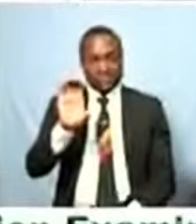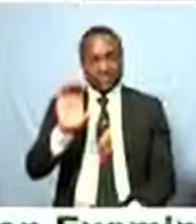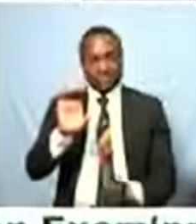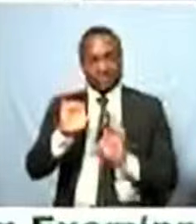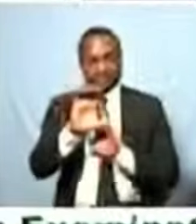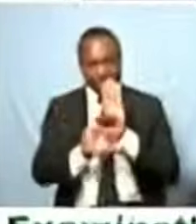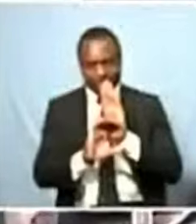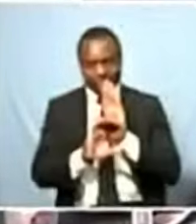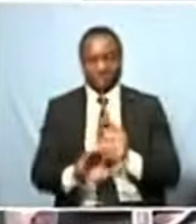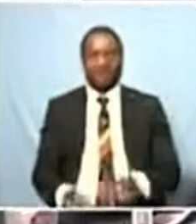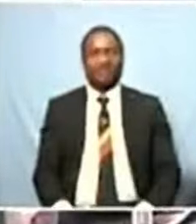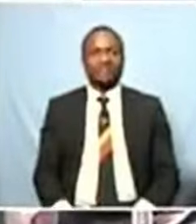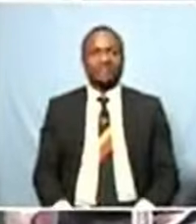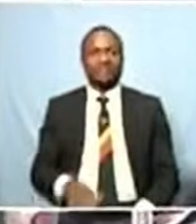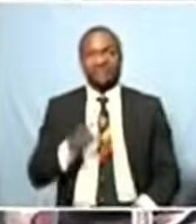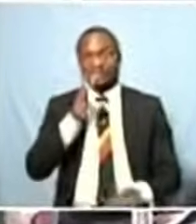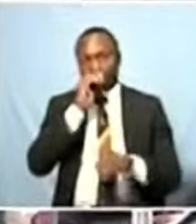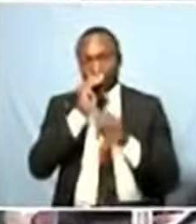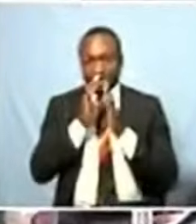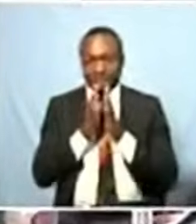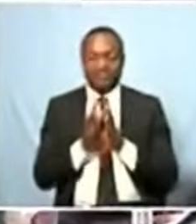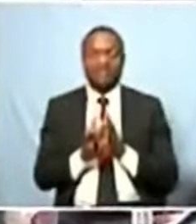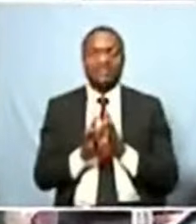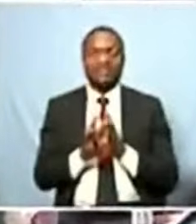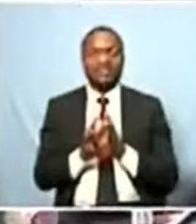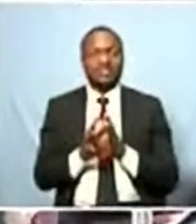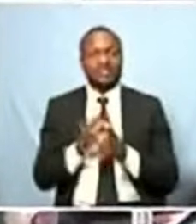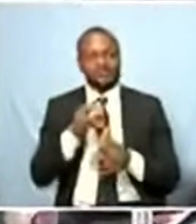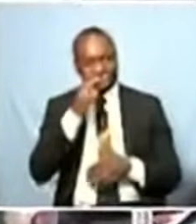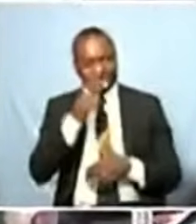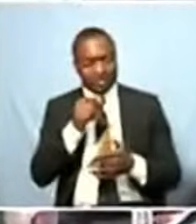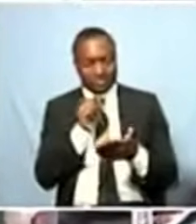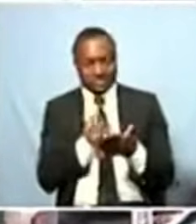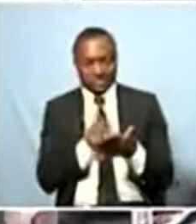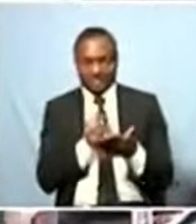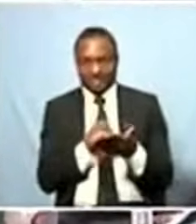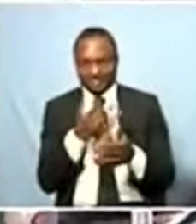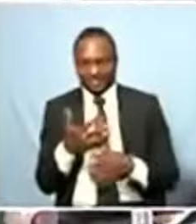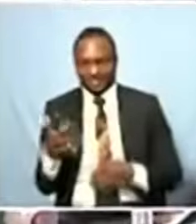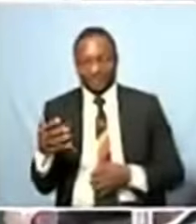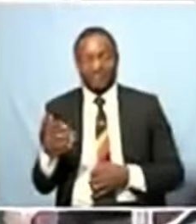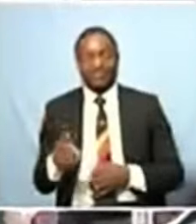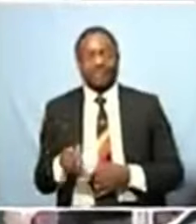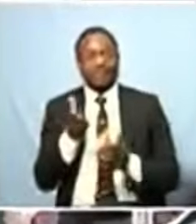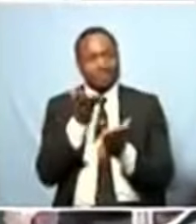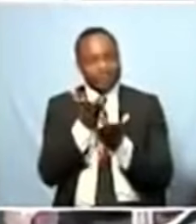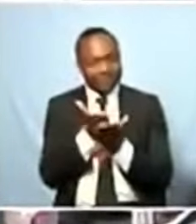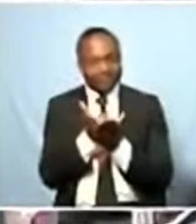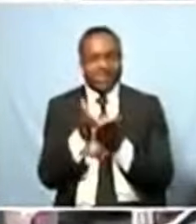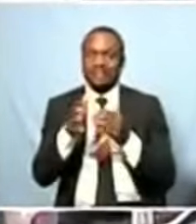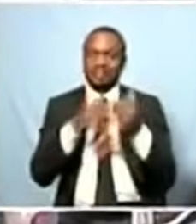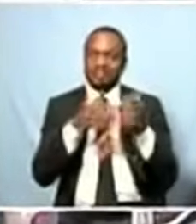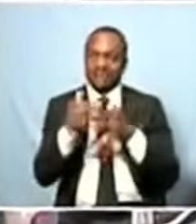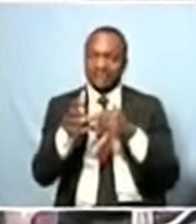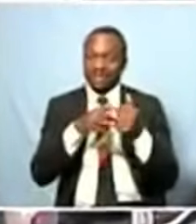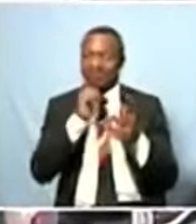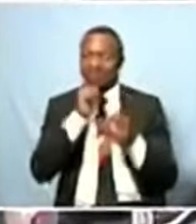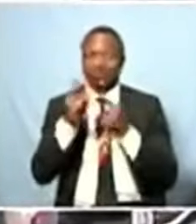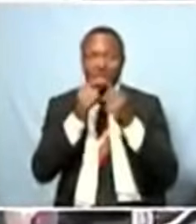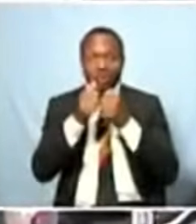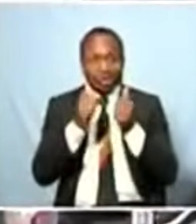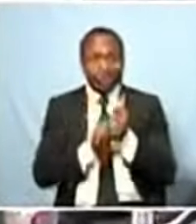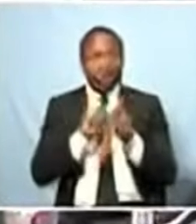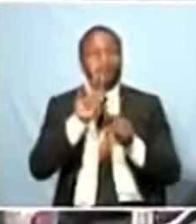Constitution. Madam Speaker, when we look at these factors, the motion is simple. It's not talking